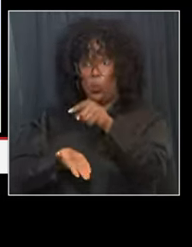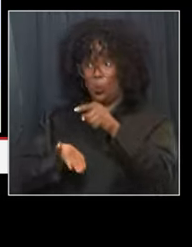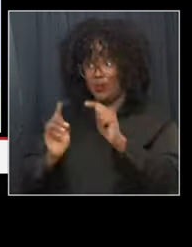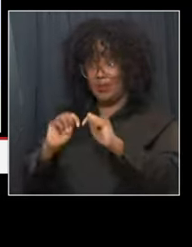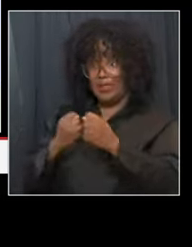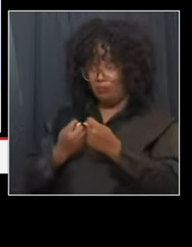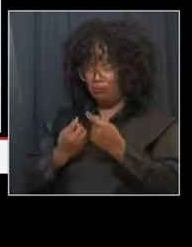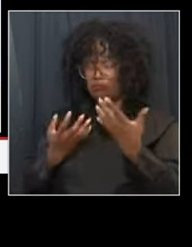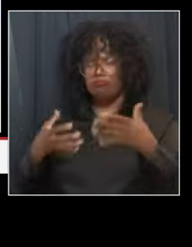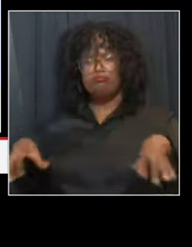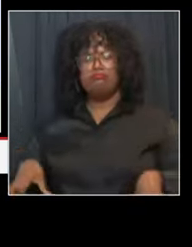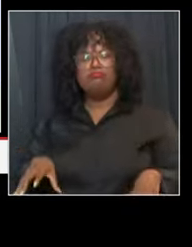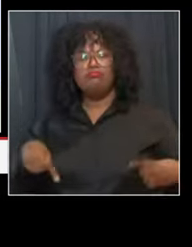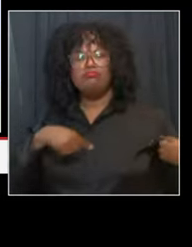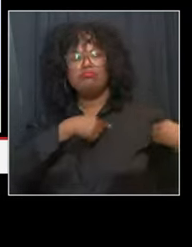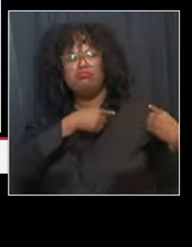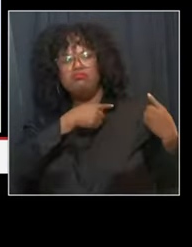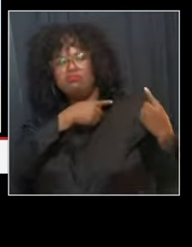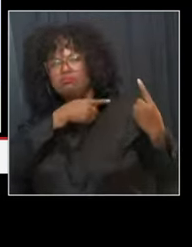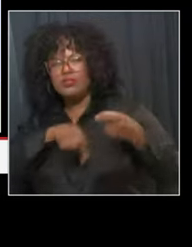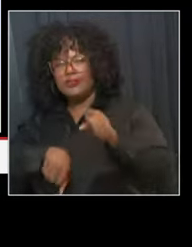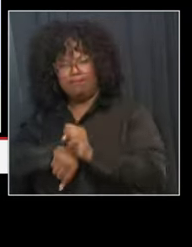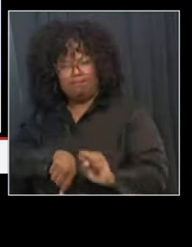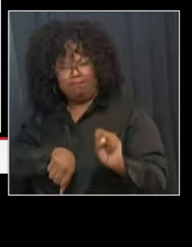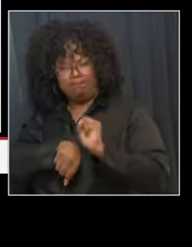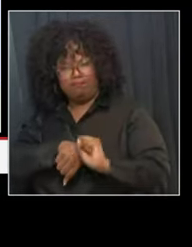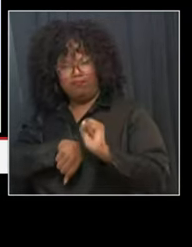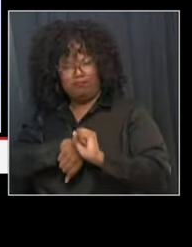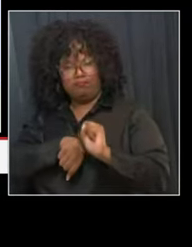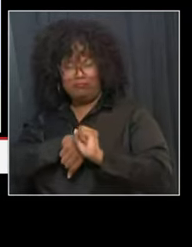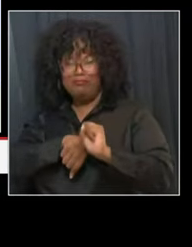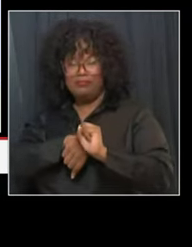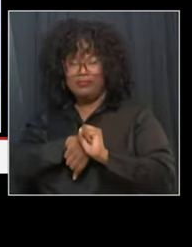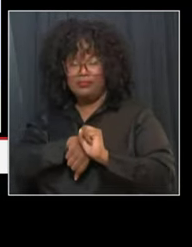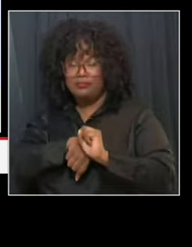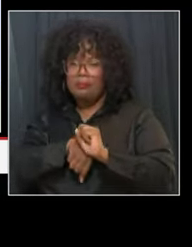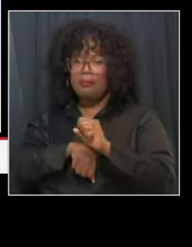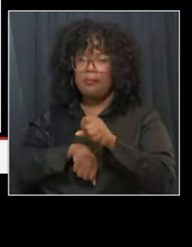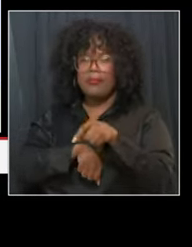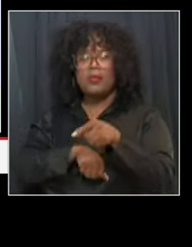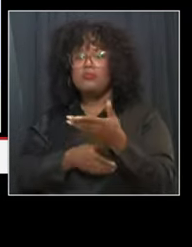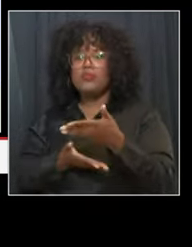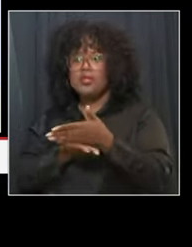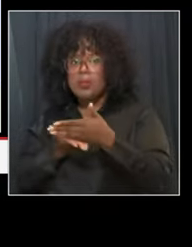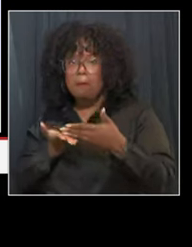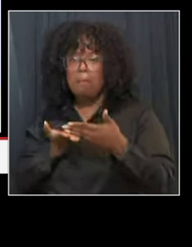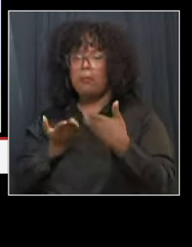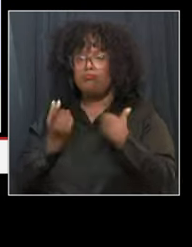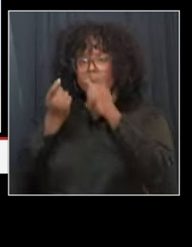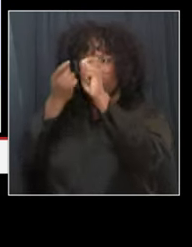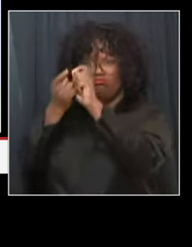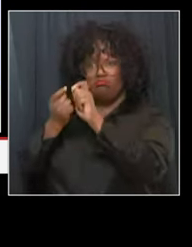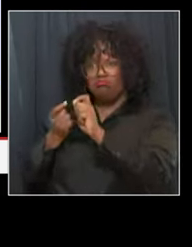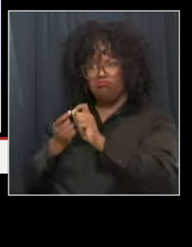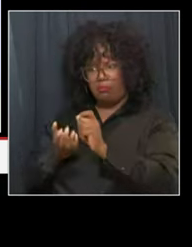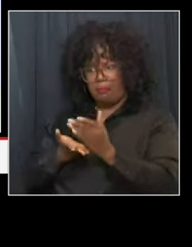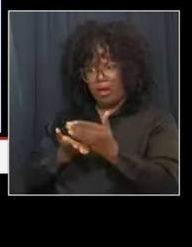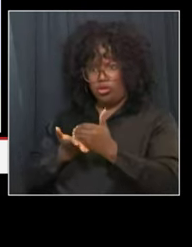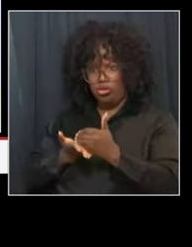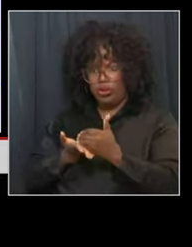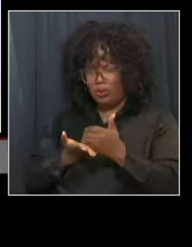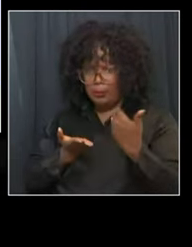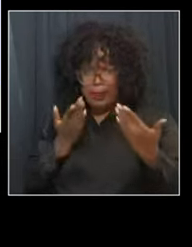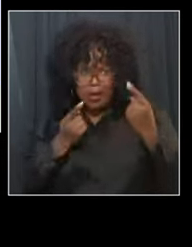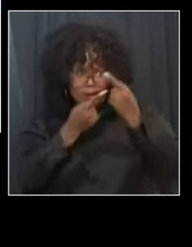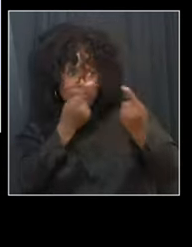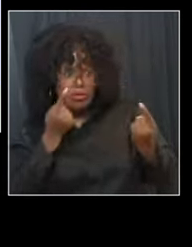like in the FY26 budget, there may be specific elements of the proposal we disagree with and we go back and forth on, but that's not to take away from the hard work that went into putting this in